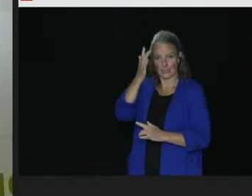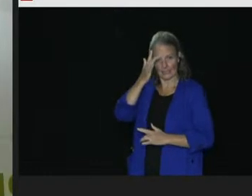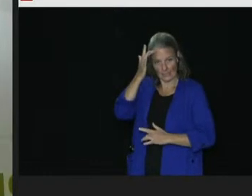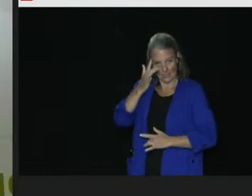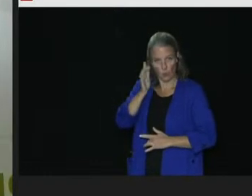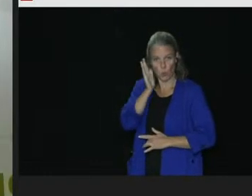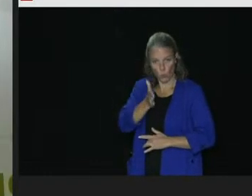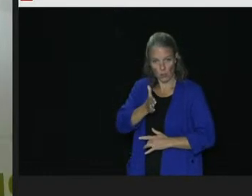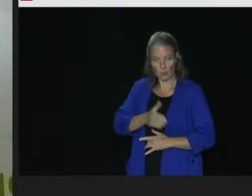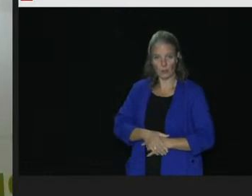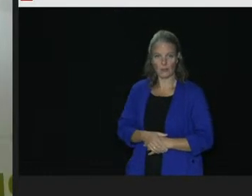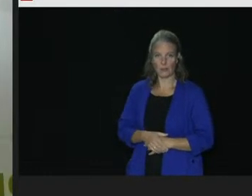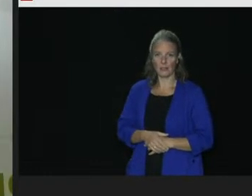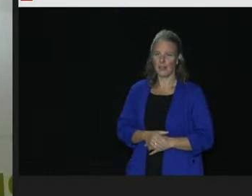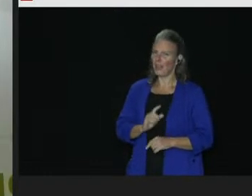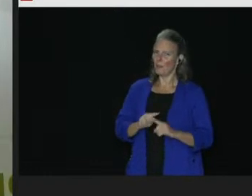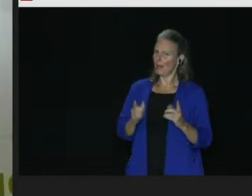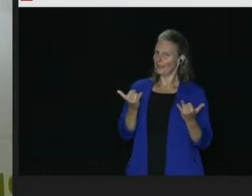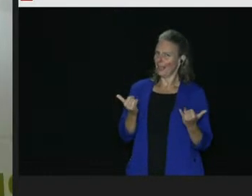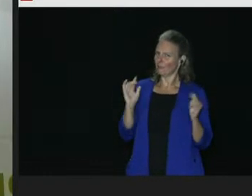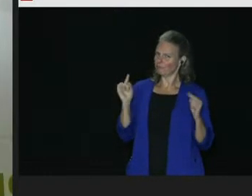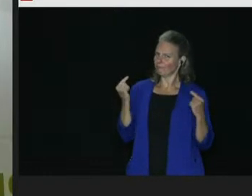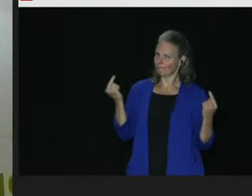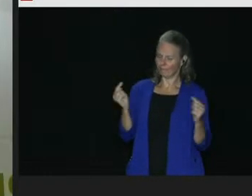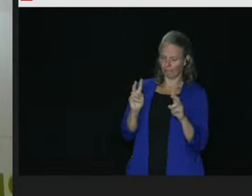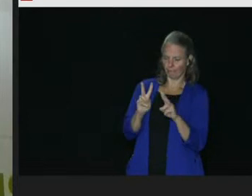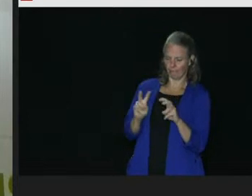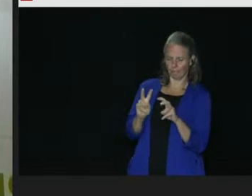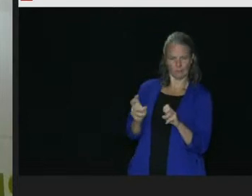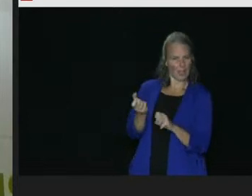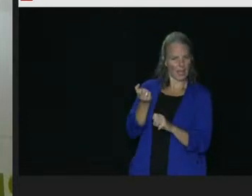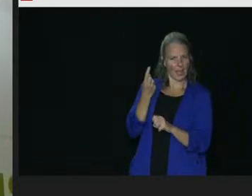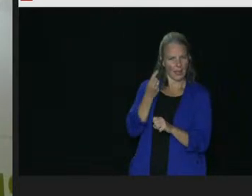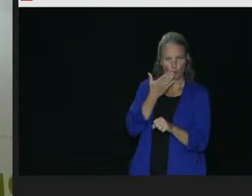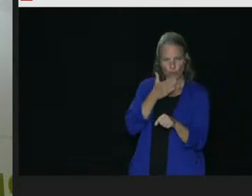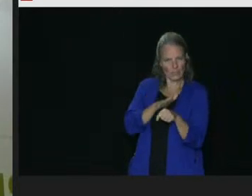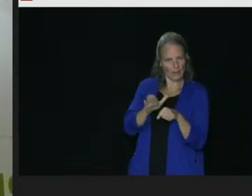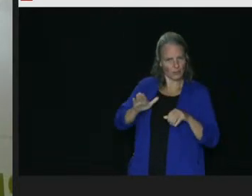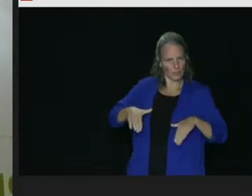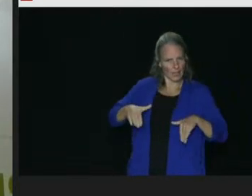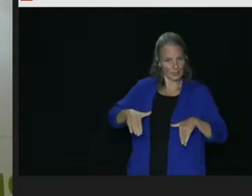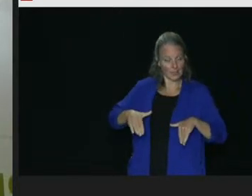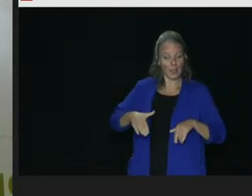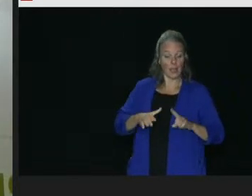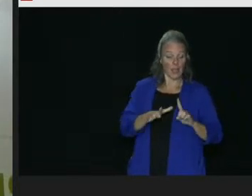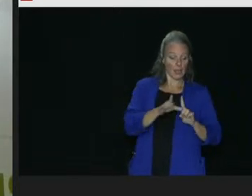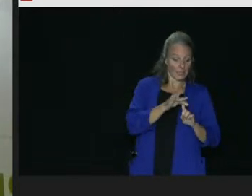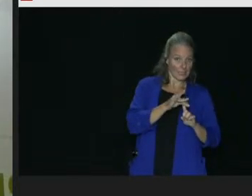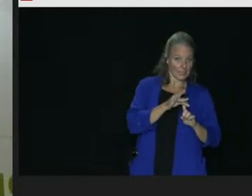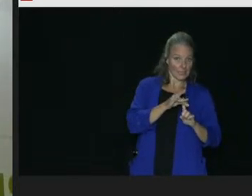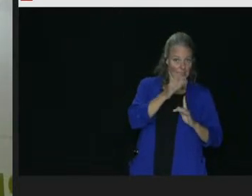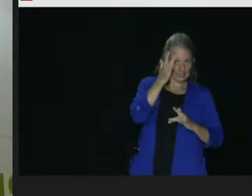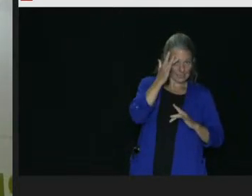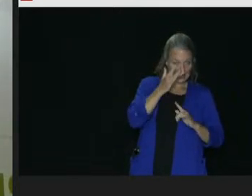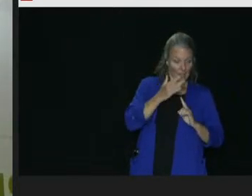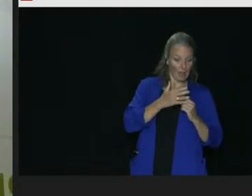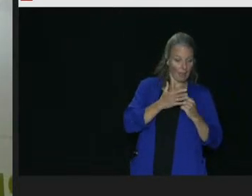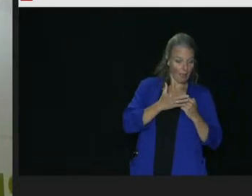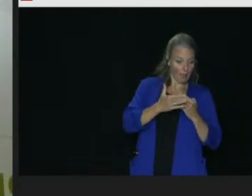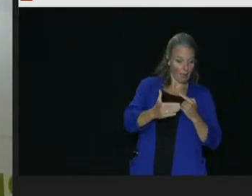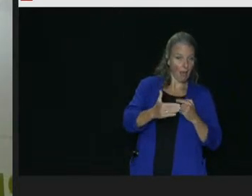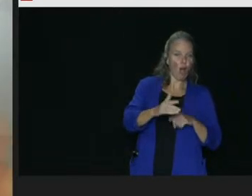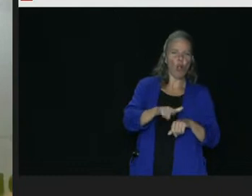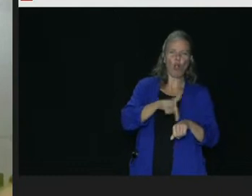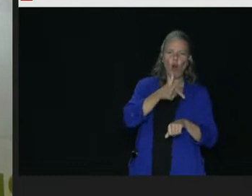don't understand enough at this point in time about prolonged symptoms or long COVID in the pediatric